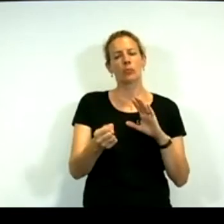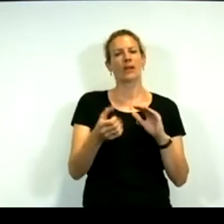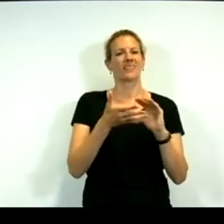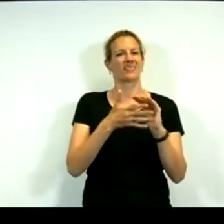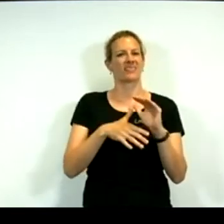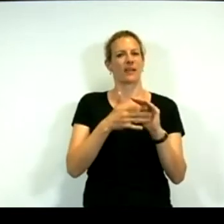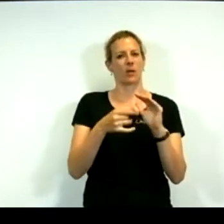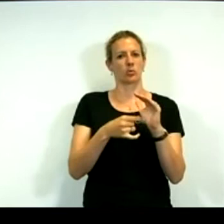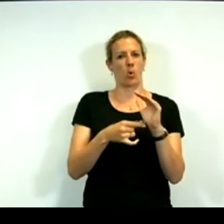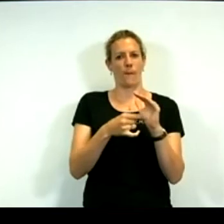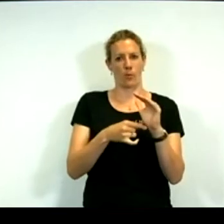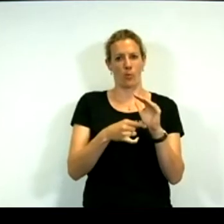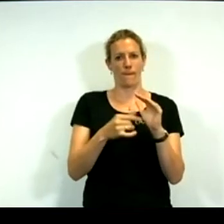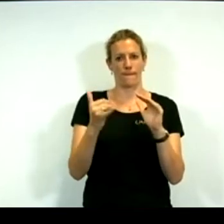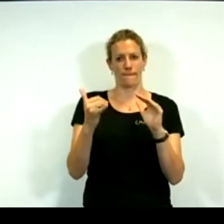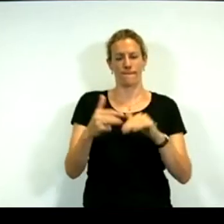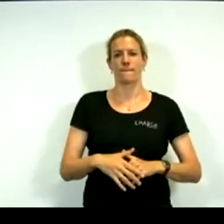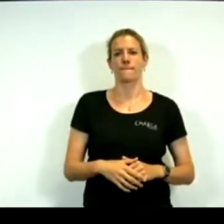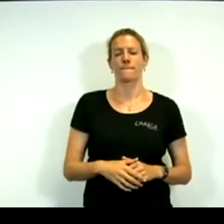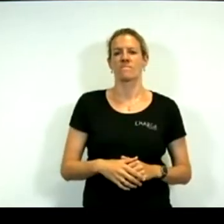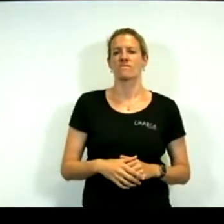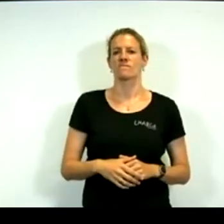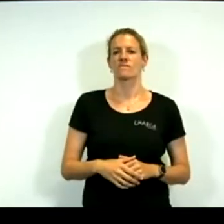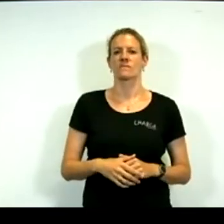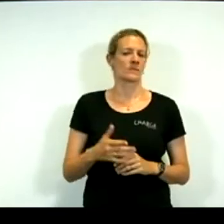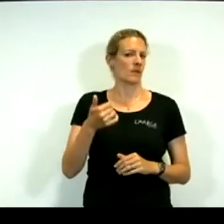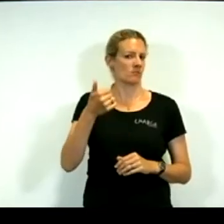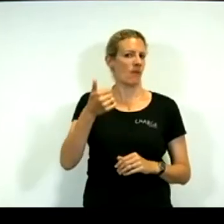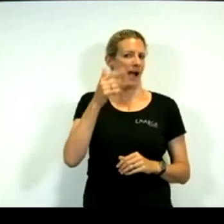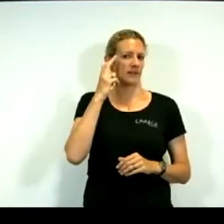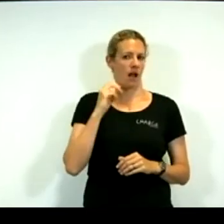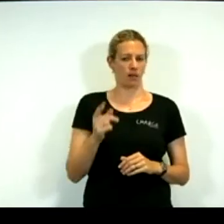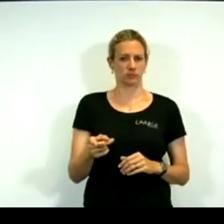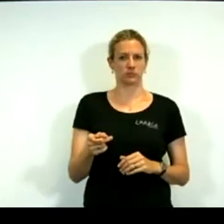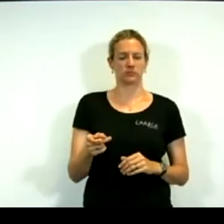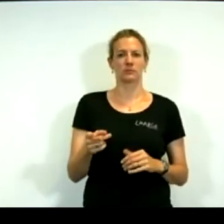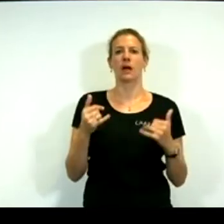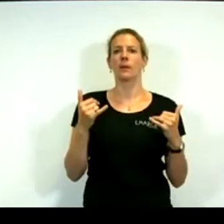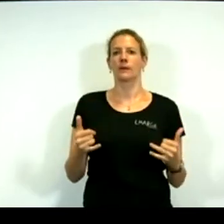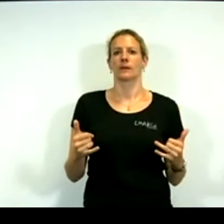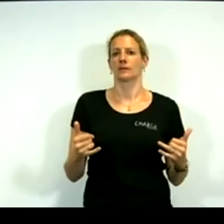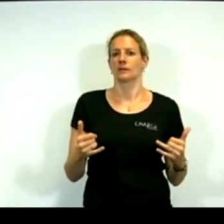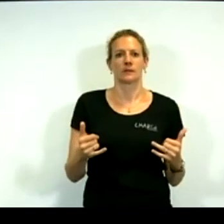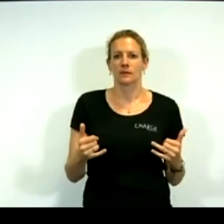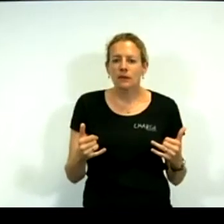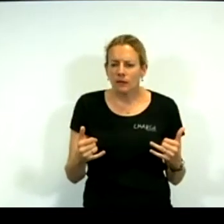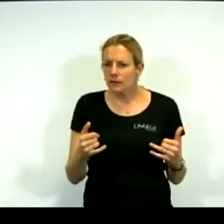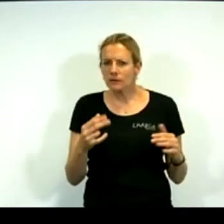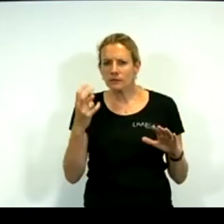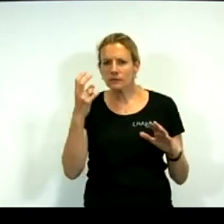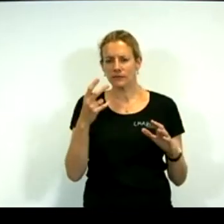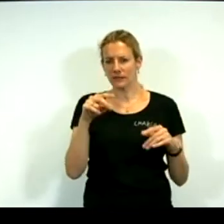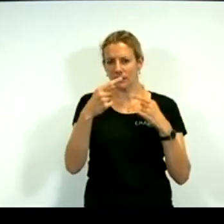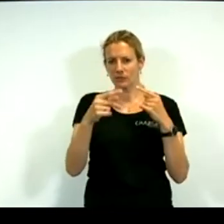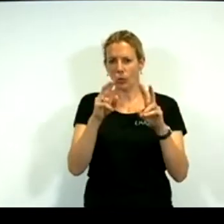little boy who was diagnosed with a retinal coloboma, 1 year old, and now the ophthalmologist